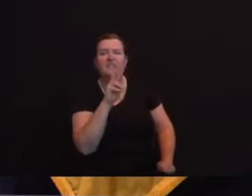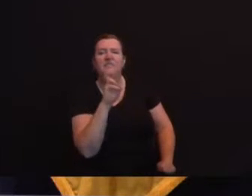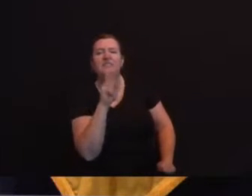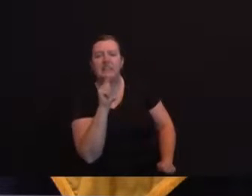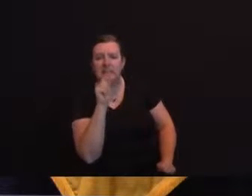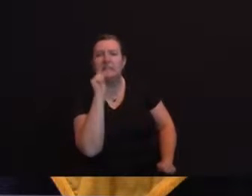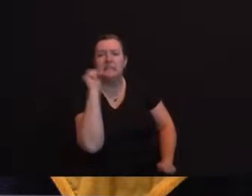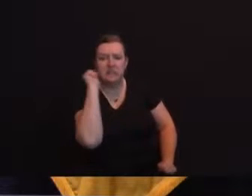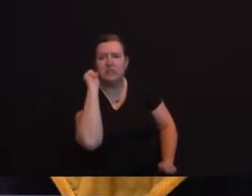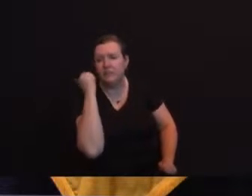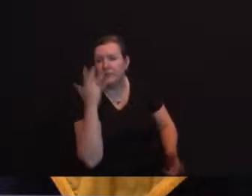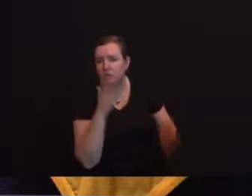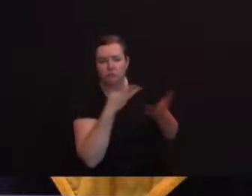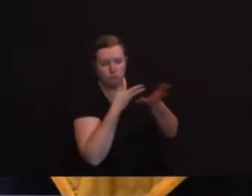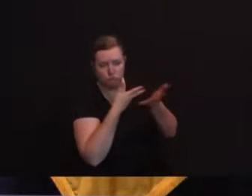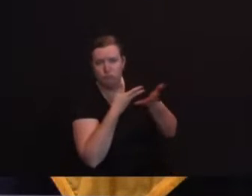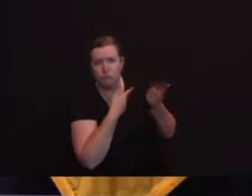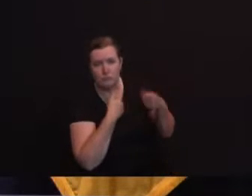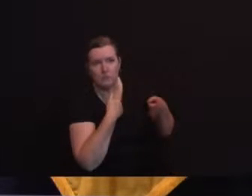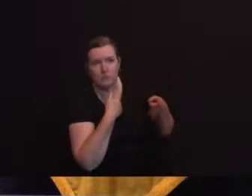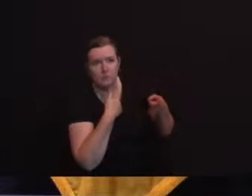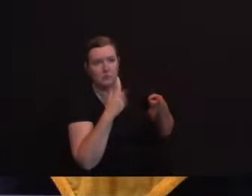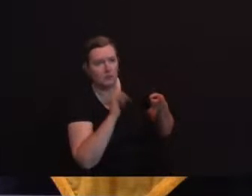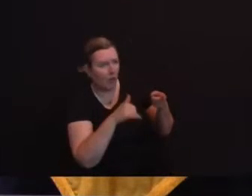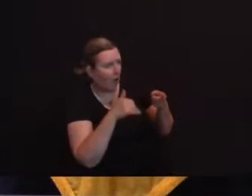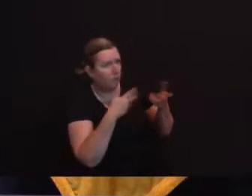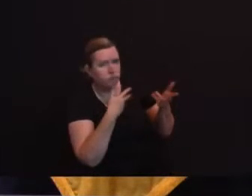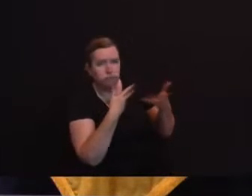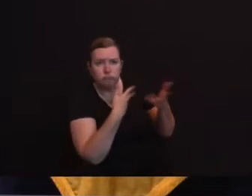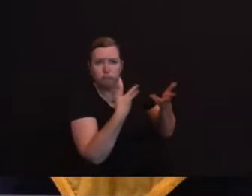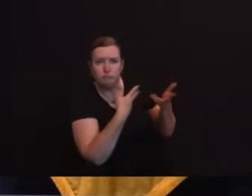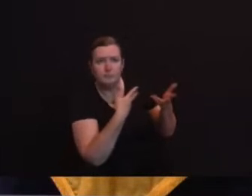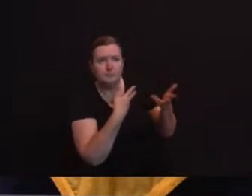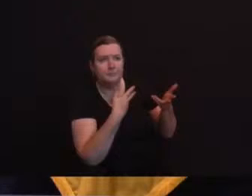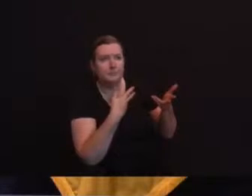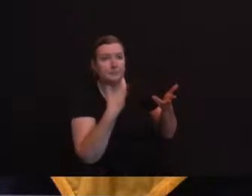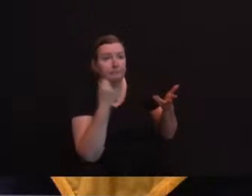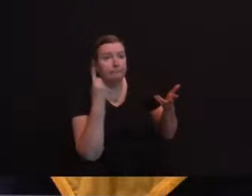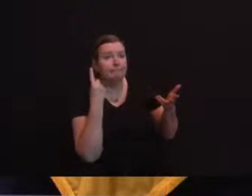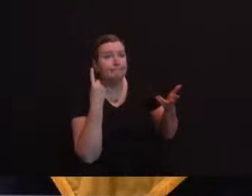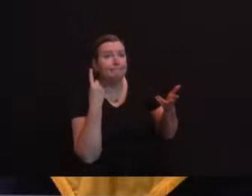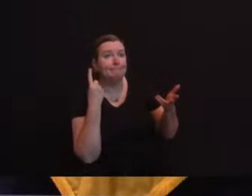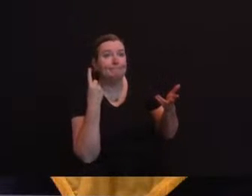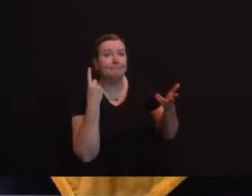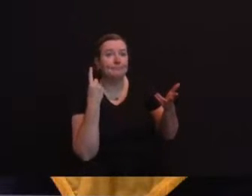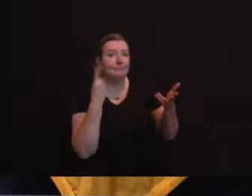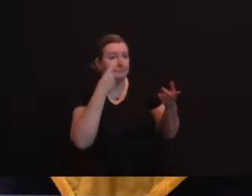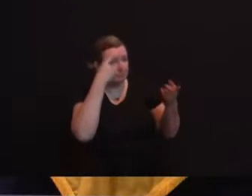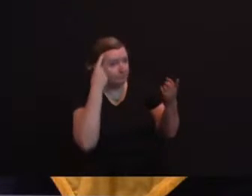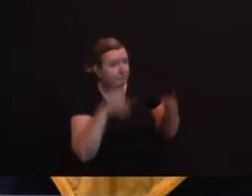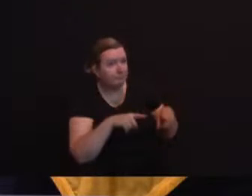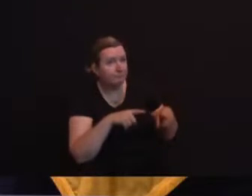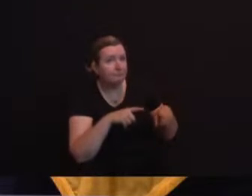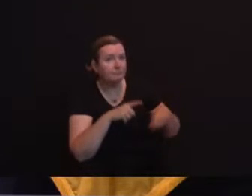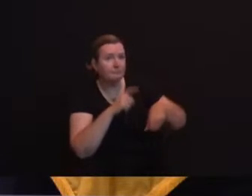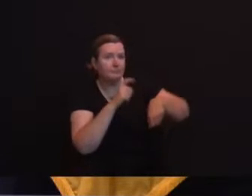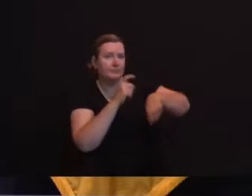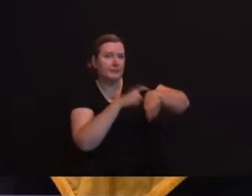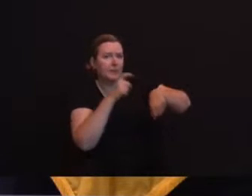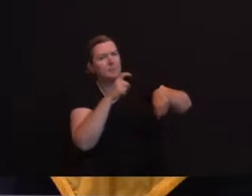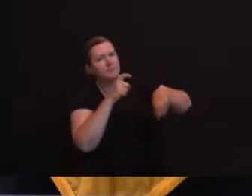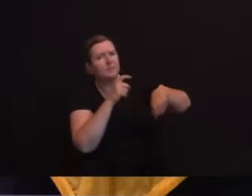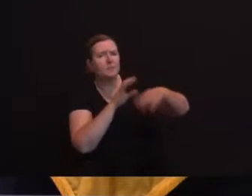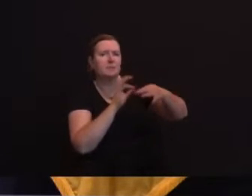that? Other than getting a general sense and agreement from him that the timing that I mentioned earlier, Judy, I think